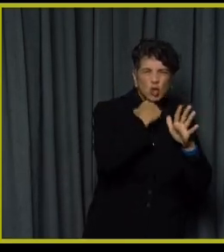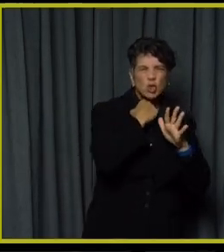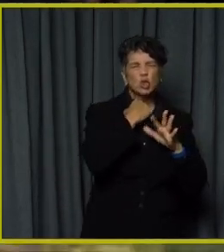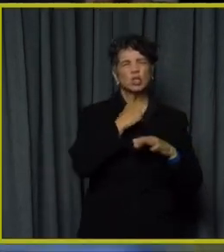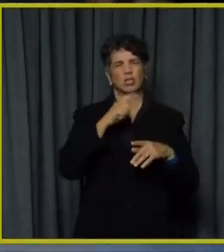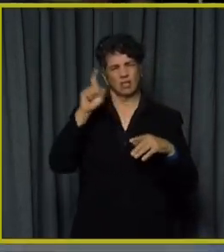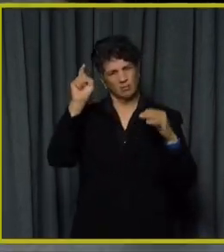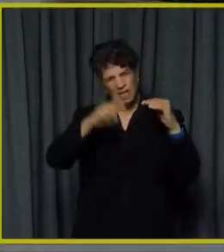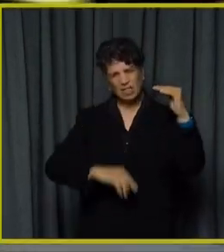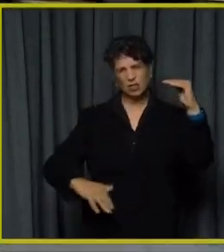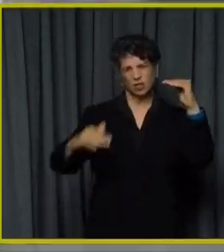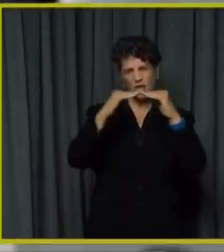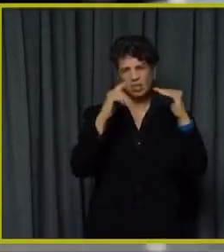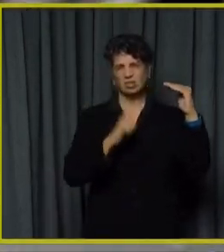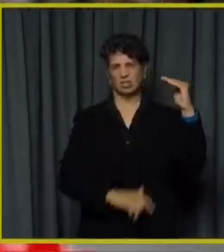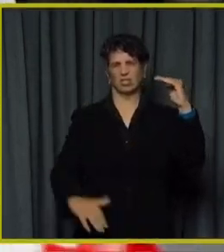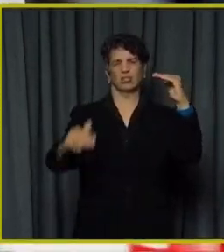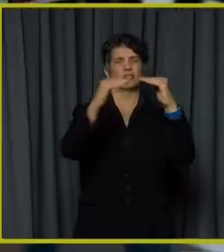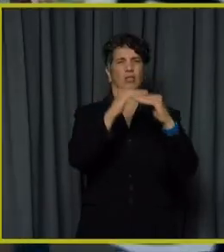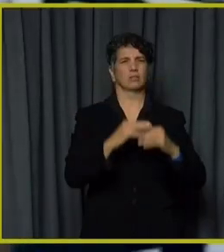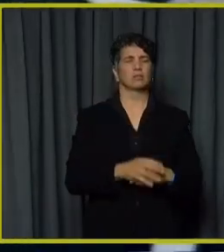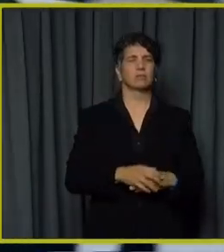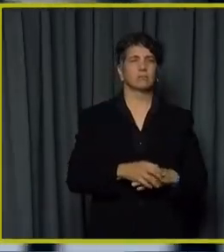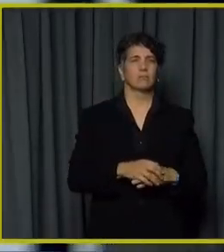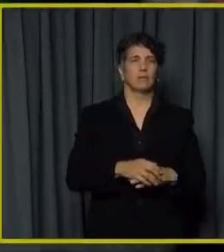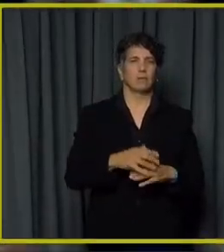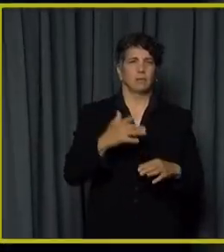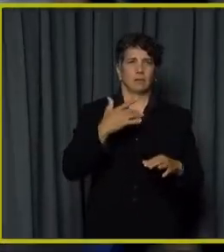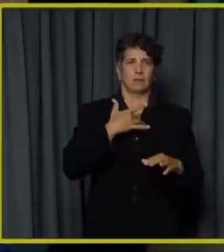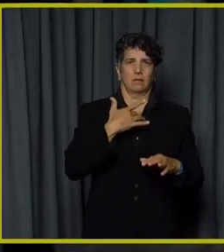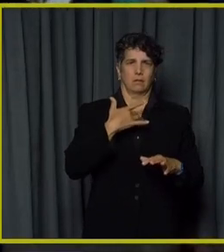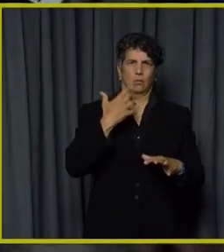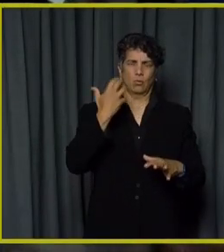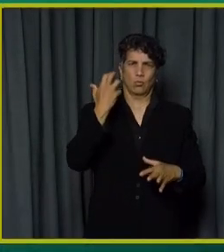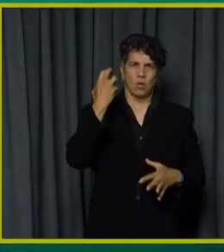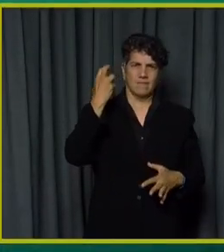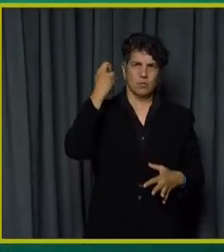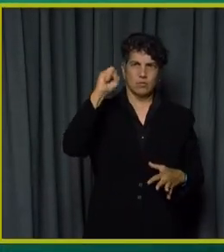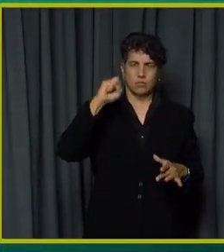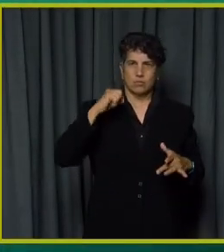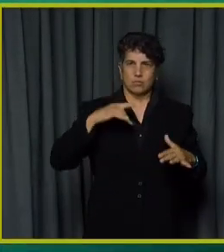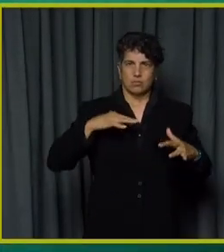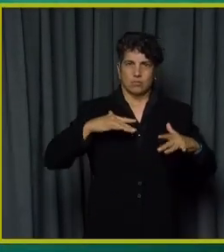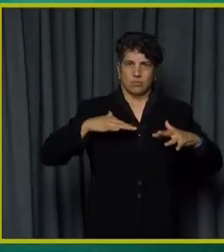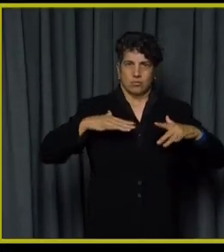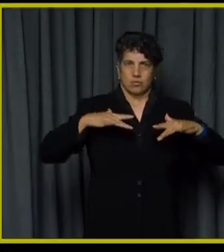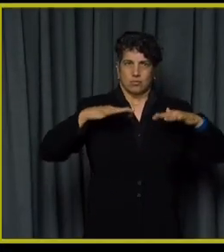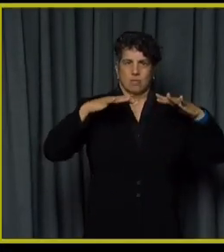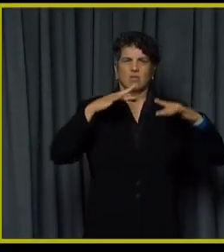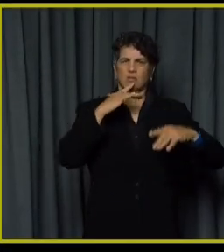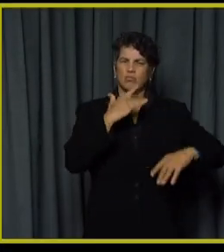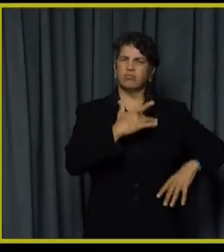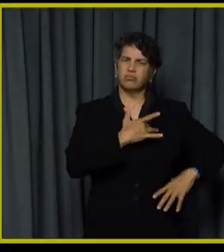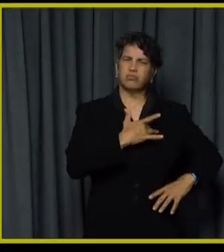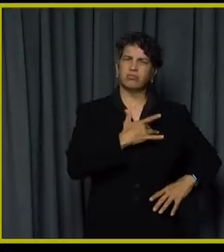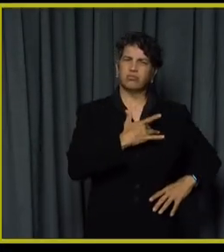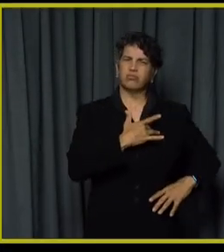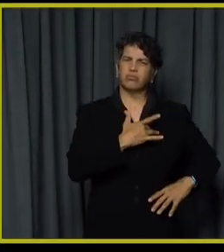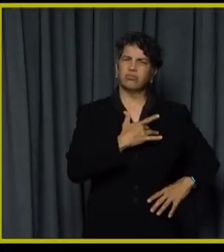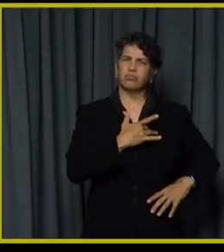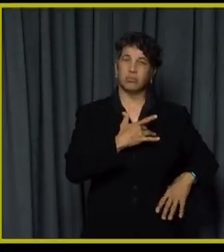Being out in the streets, it feels revolutionary. With this amplified police presence, it's terrifying.